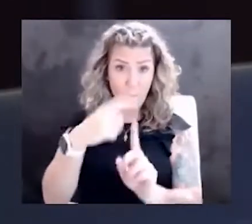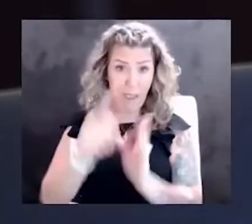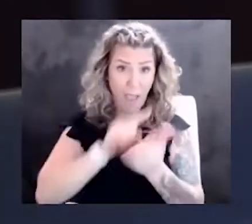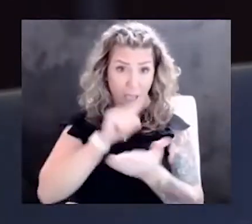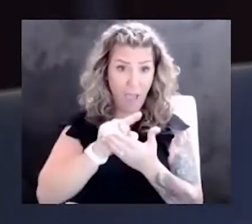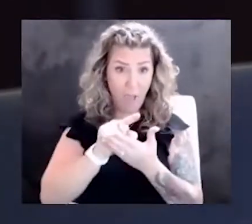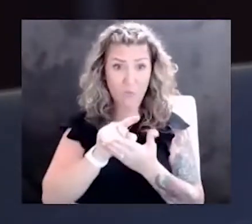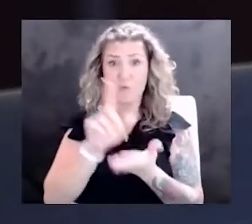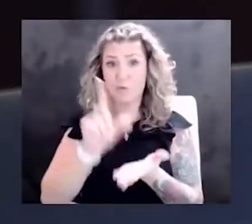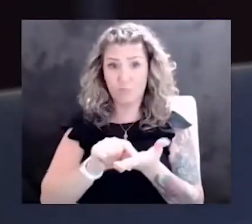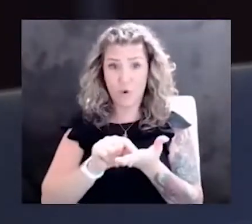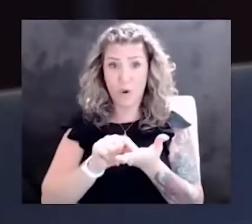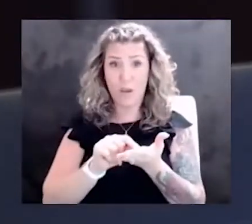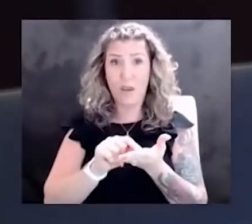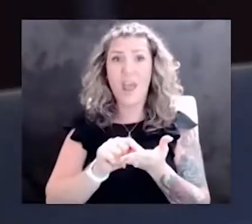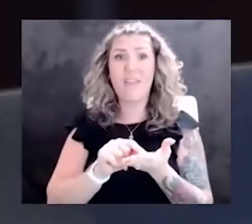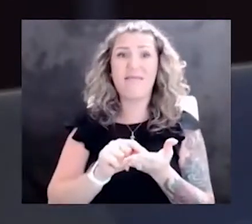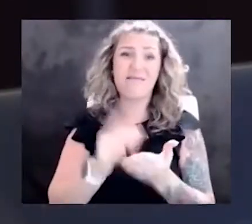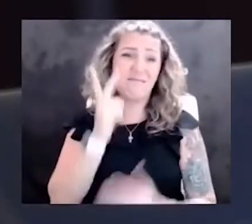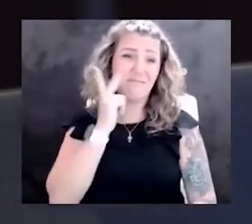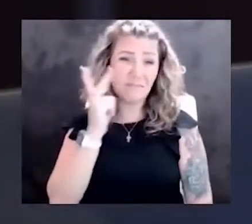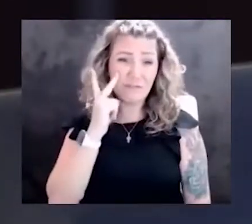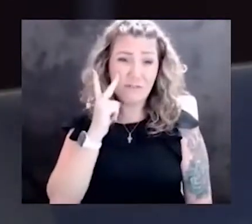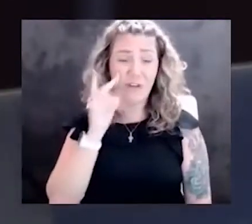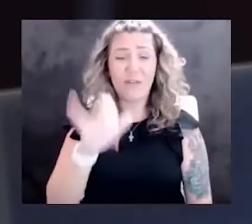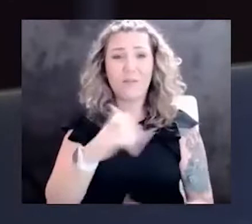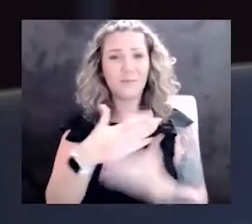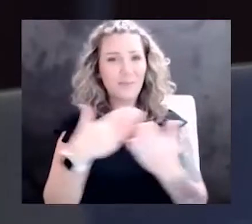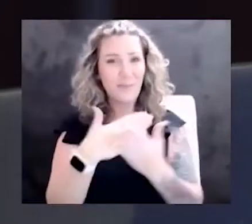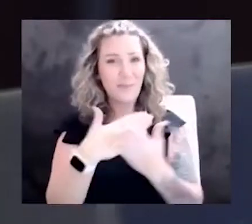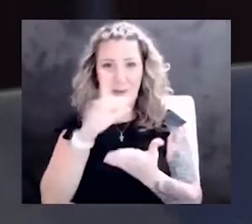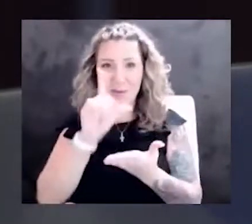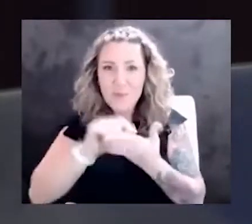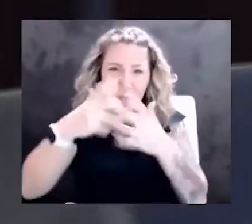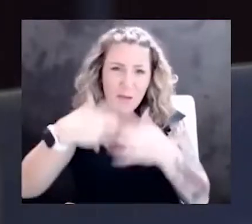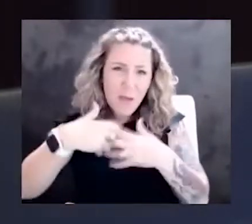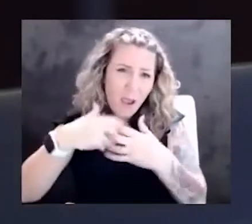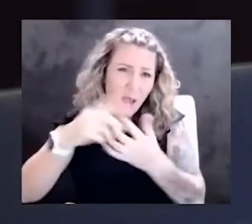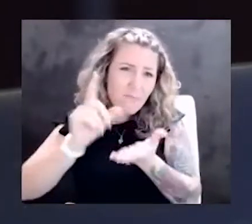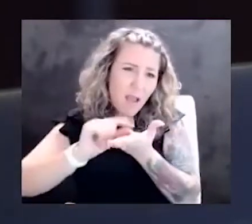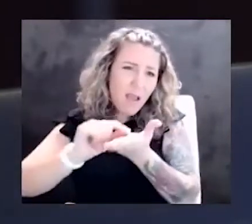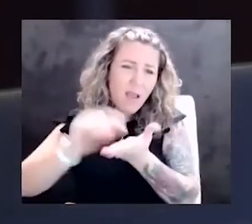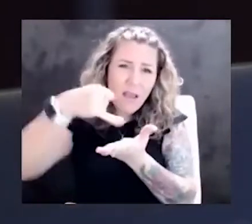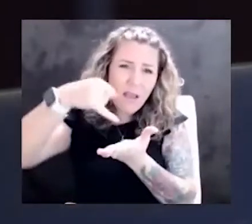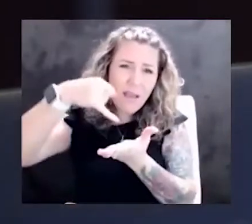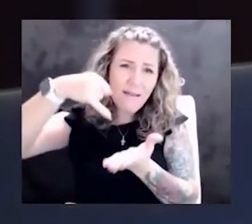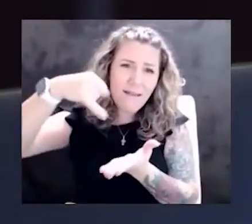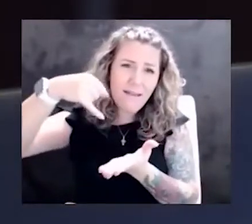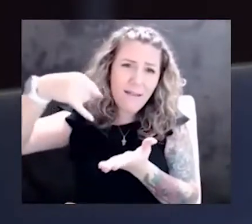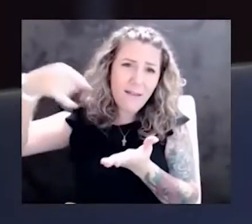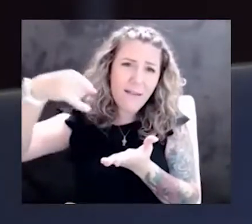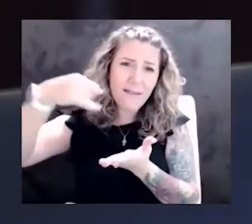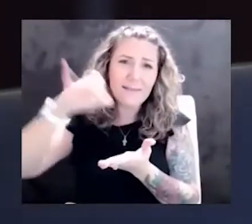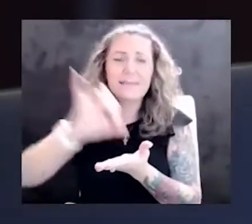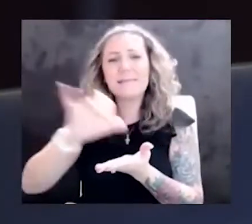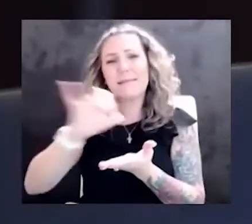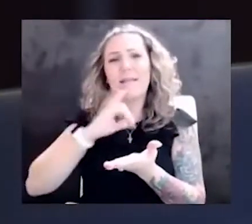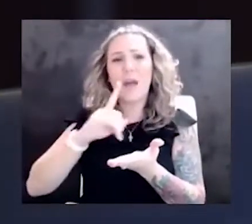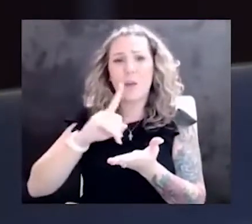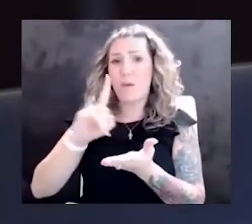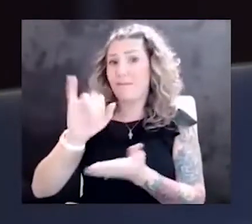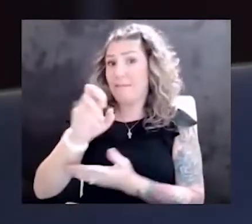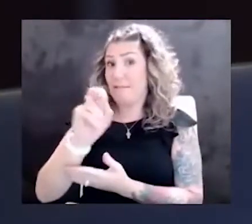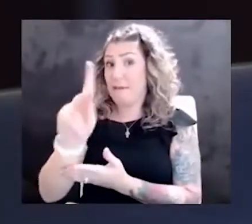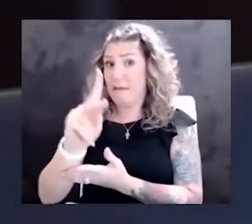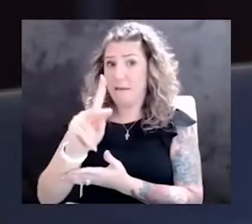of the schematic of the printer running, and it prints. It's kind of like a DeskJet printer. It lays the ink down,